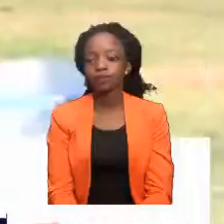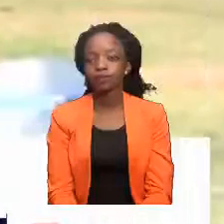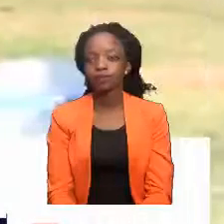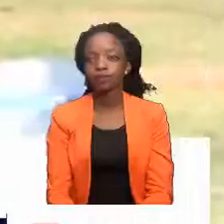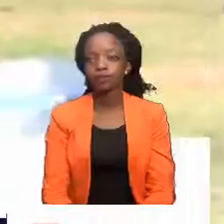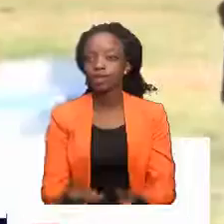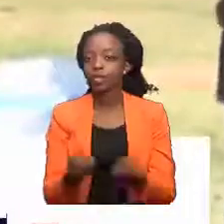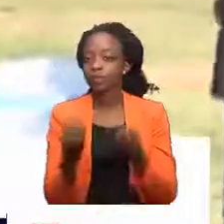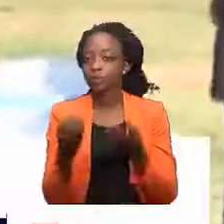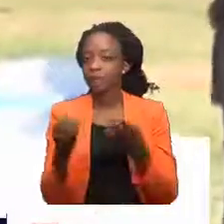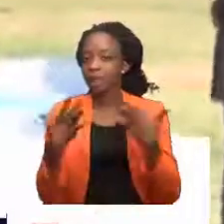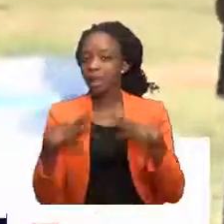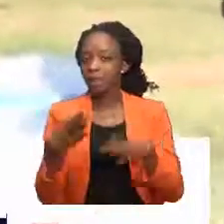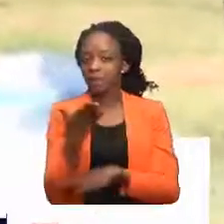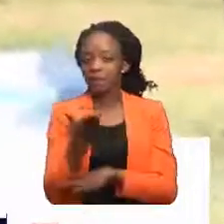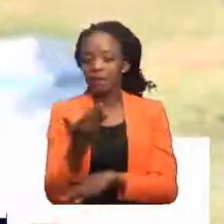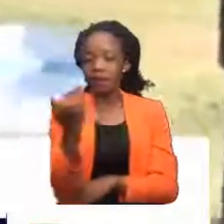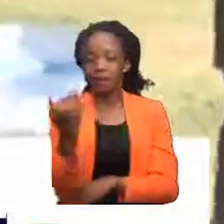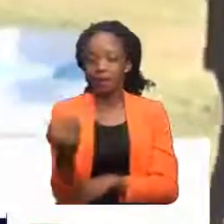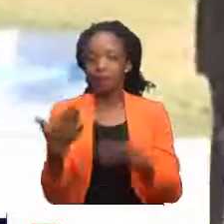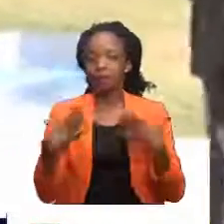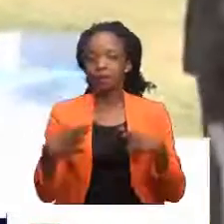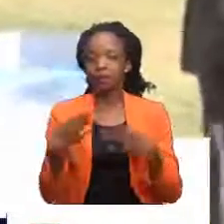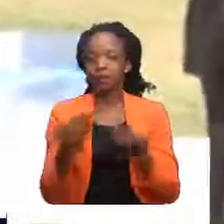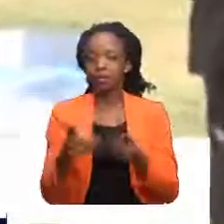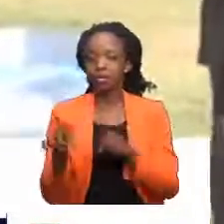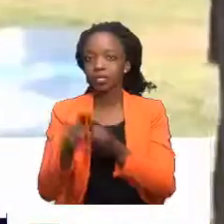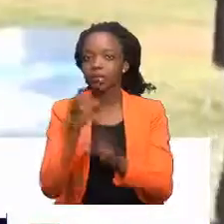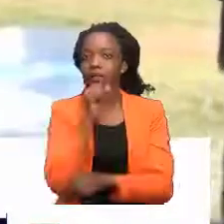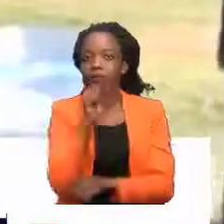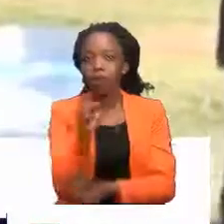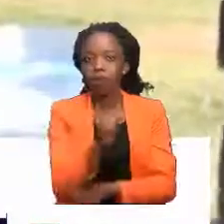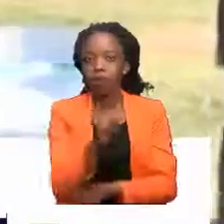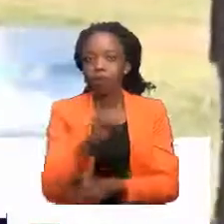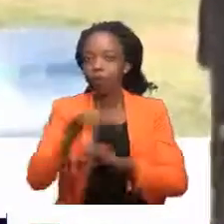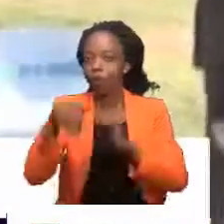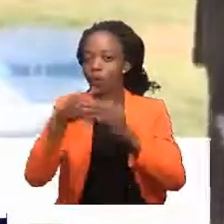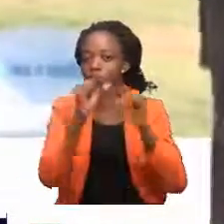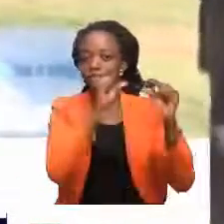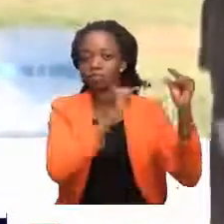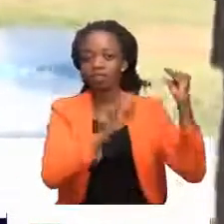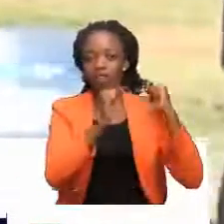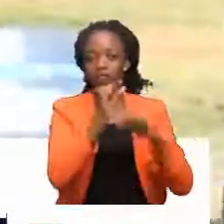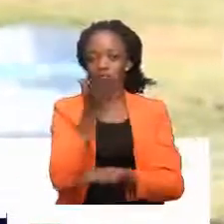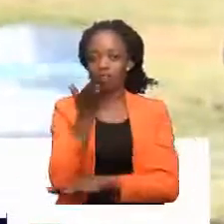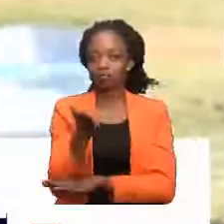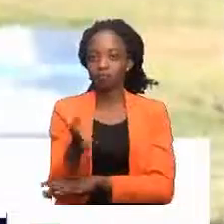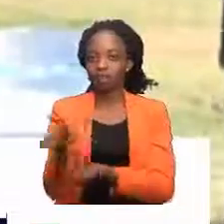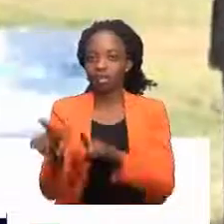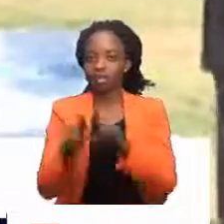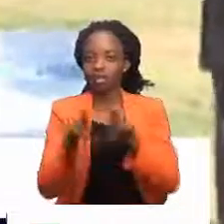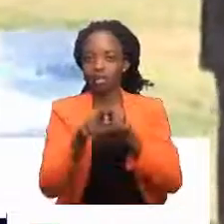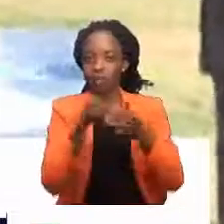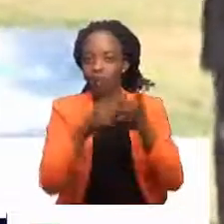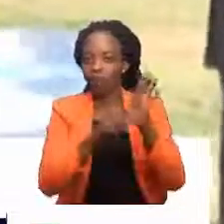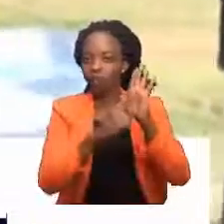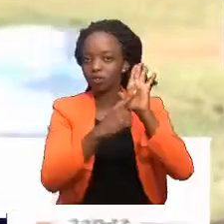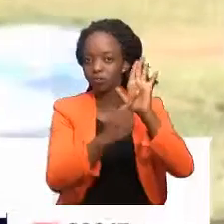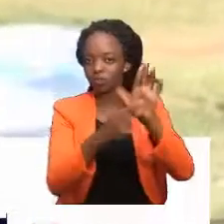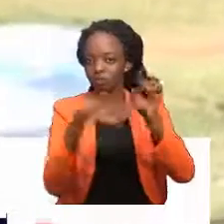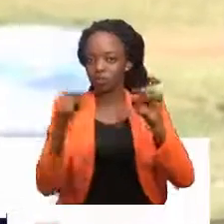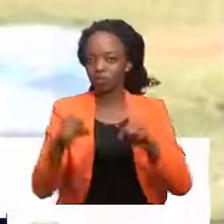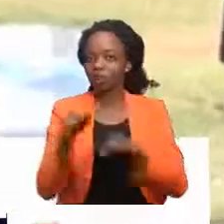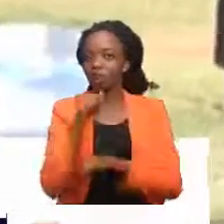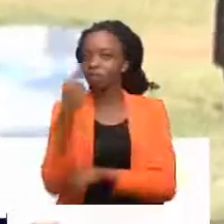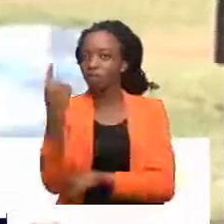There's so many people here. There's so many young people. There are older people here. All generations are here. And also, what is being presented is actually not just